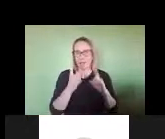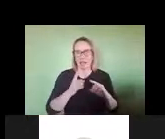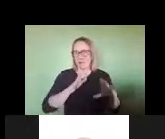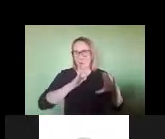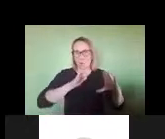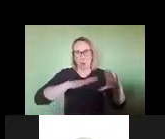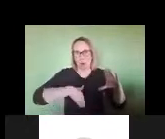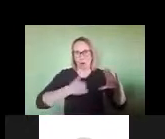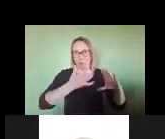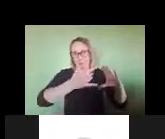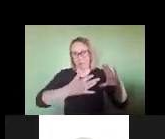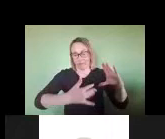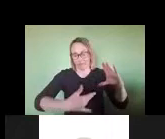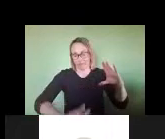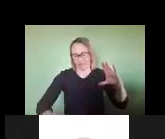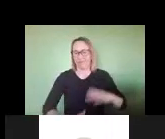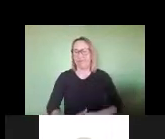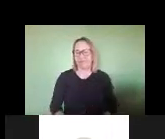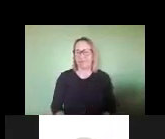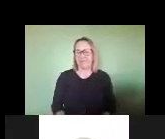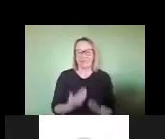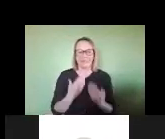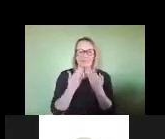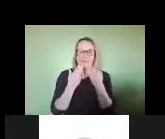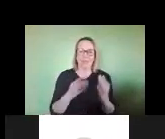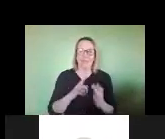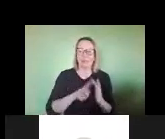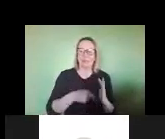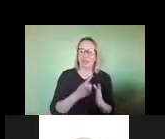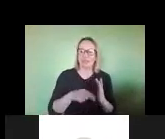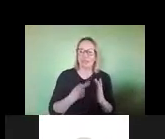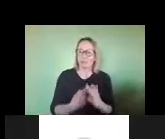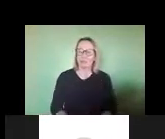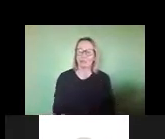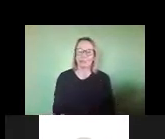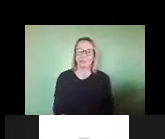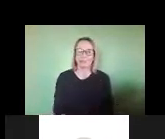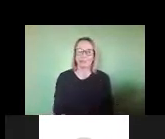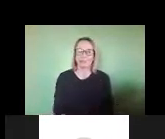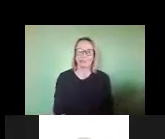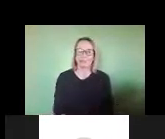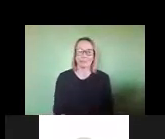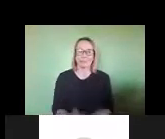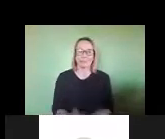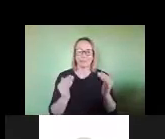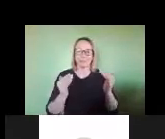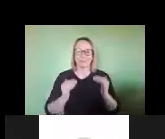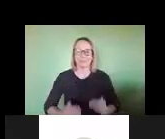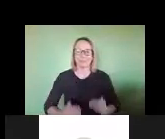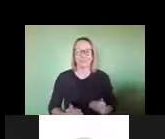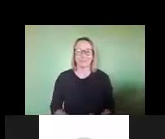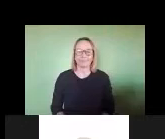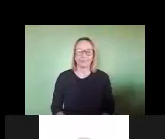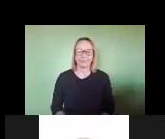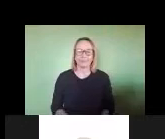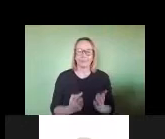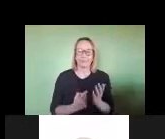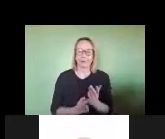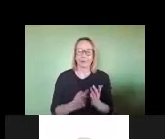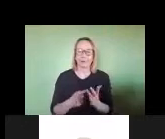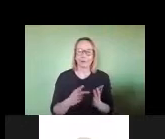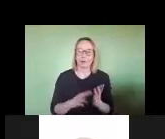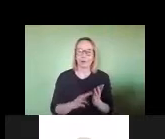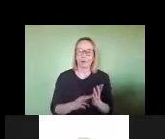the moment, but there's loads. But thank you so much, Jan and Josie. Okay, so next up we have Ronnie and